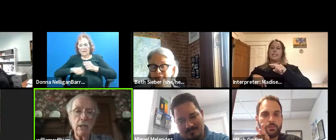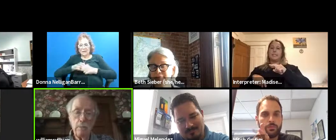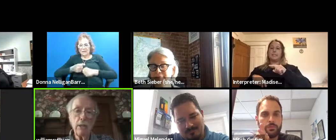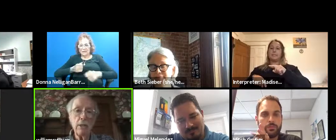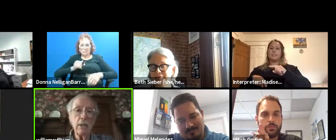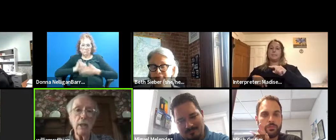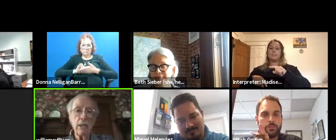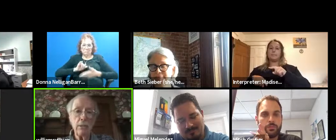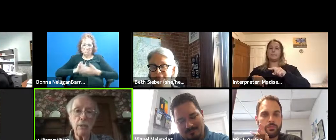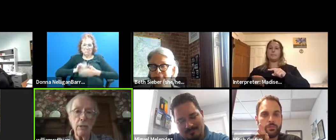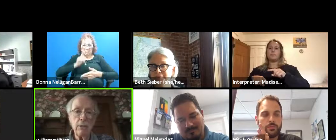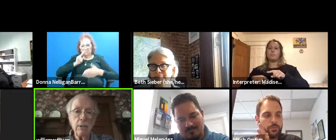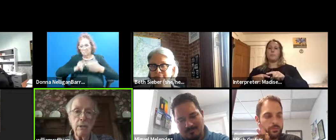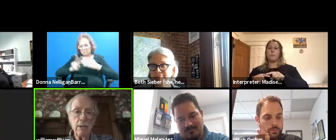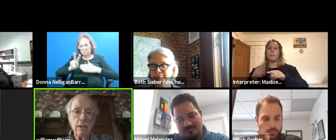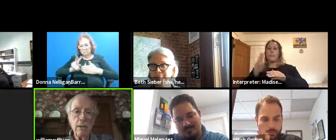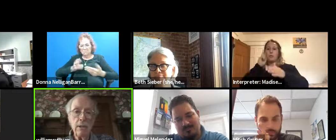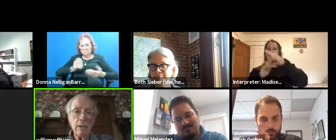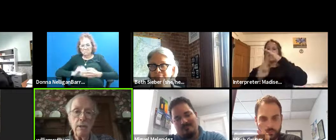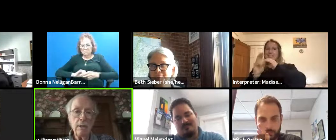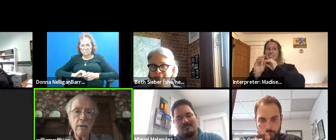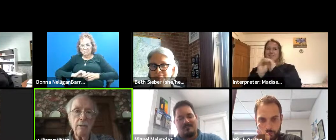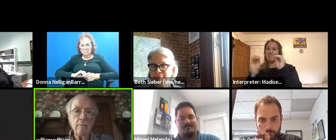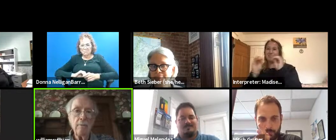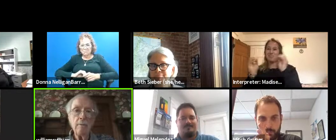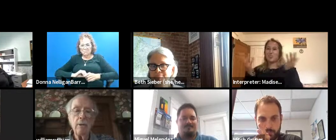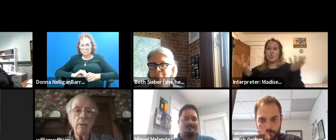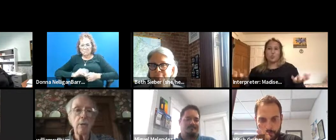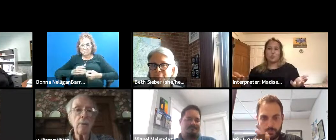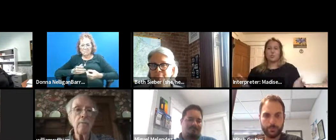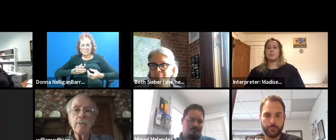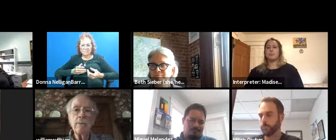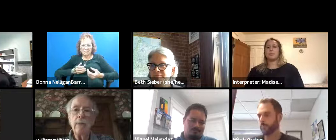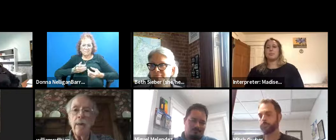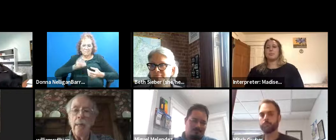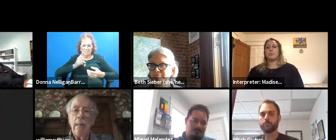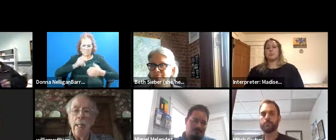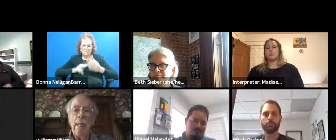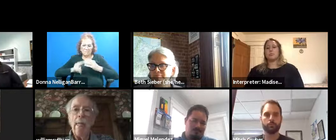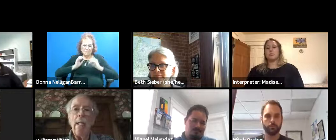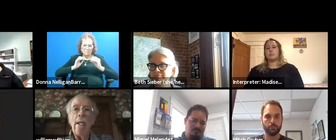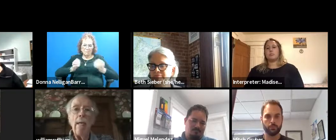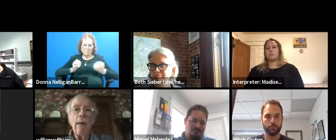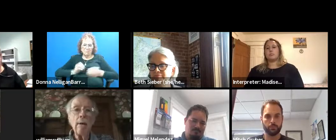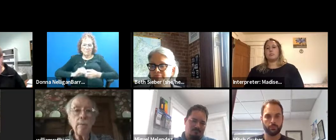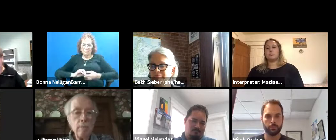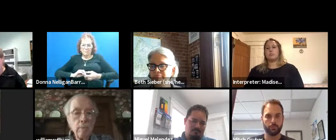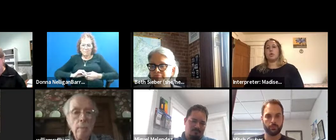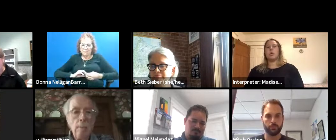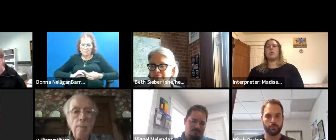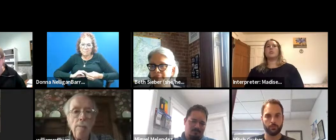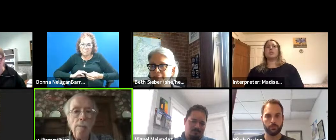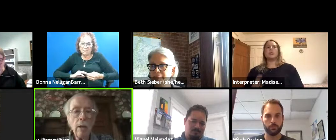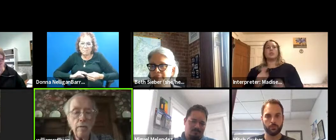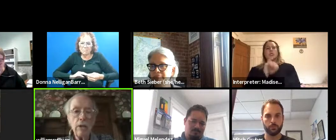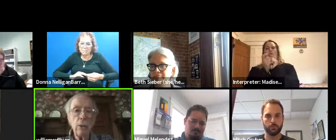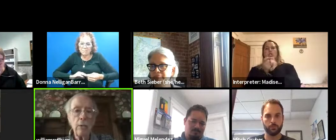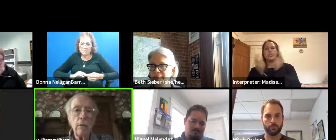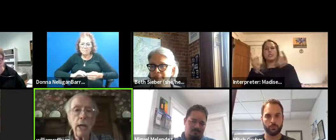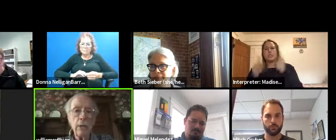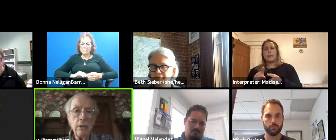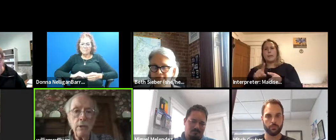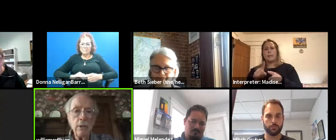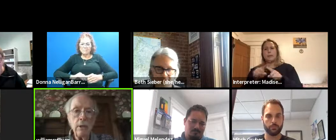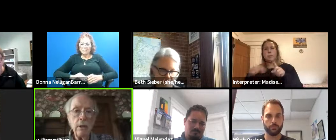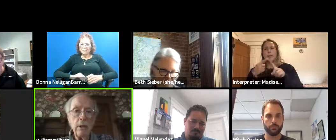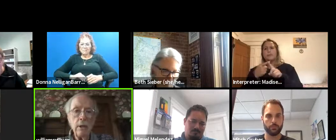last, particularly in the last 18 months. Well, when would the changes take effect? For the 2023